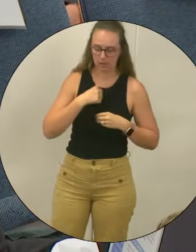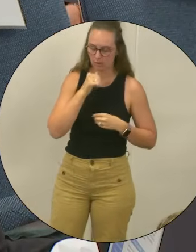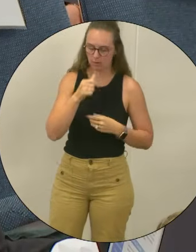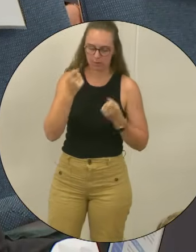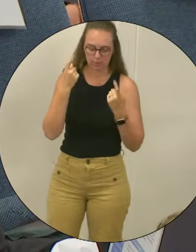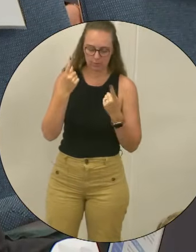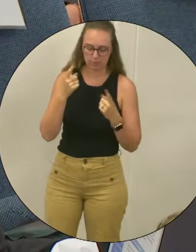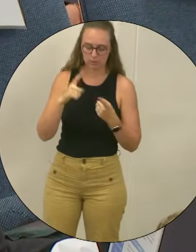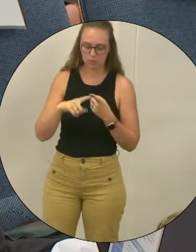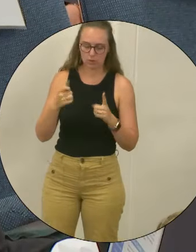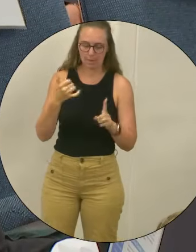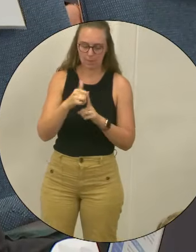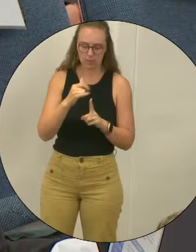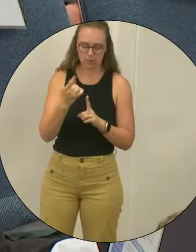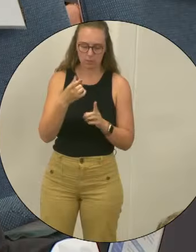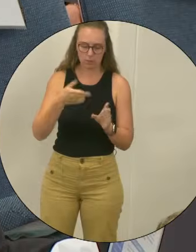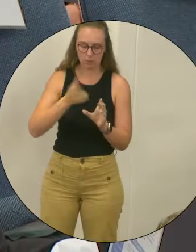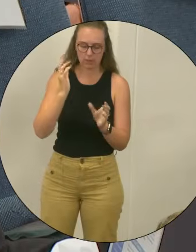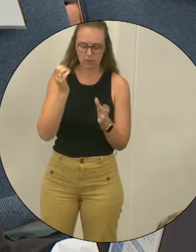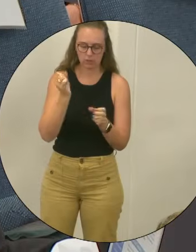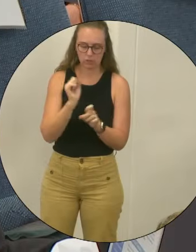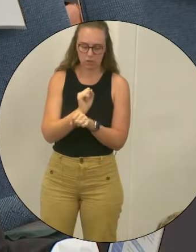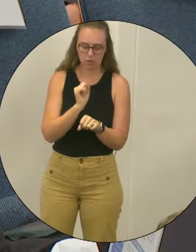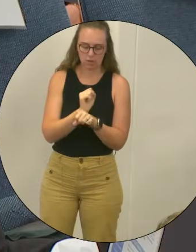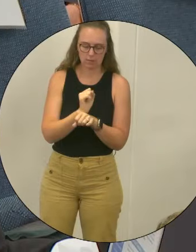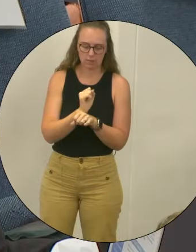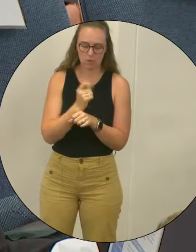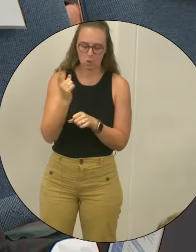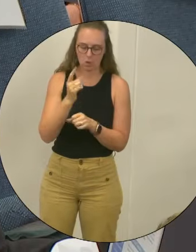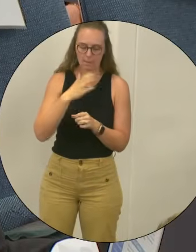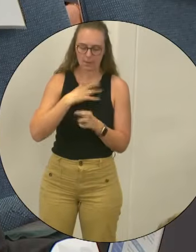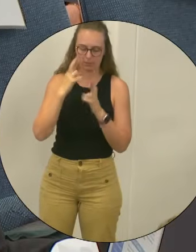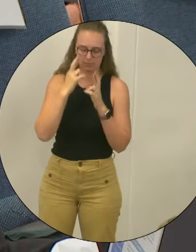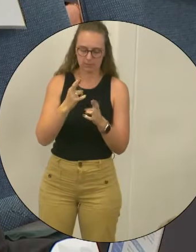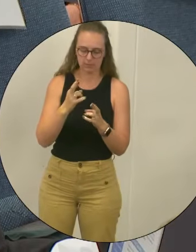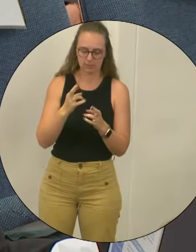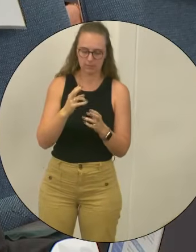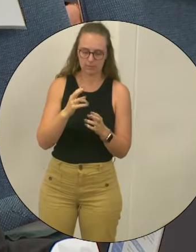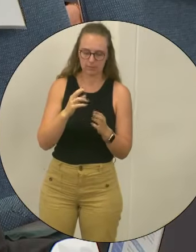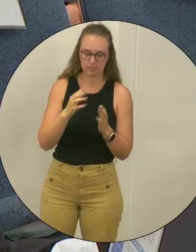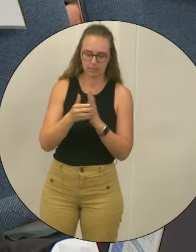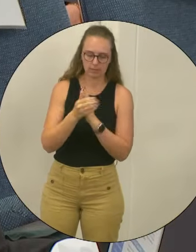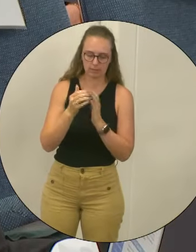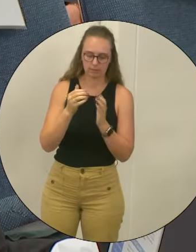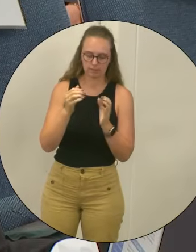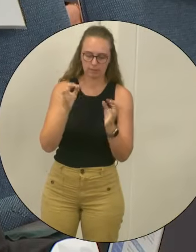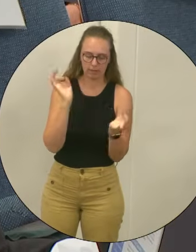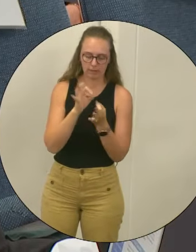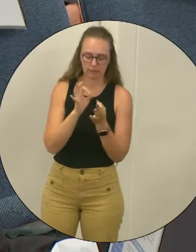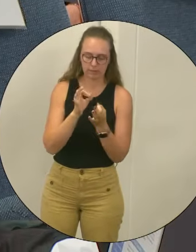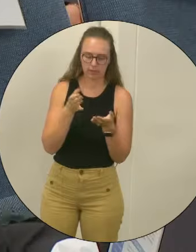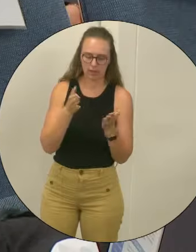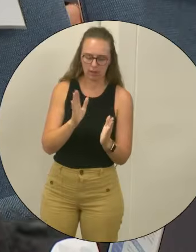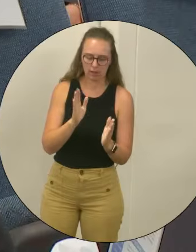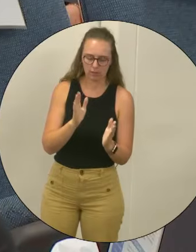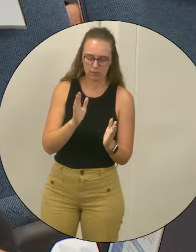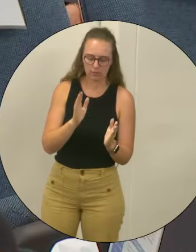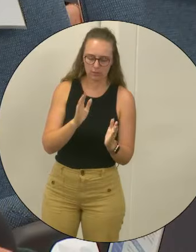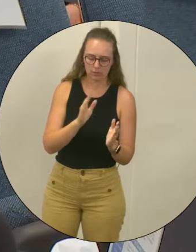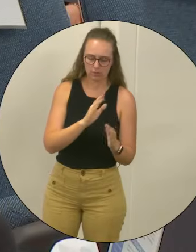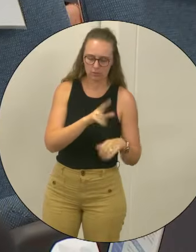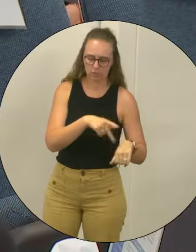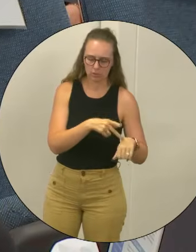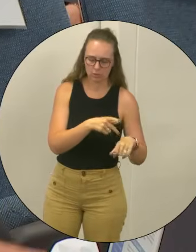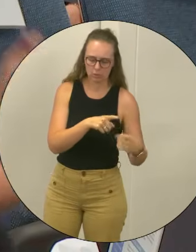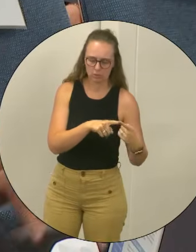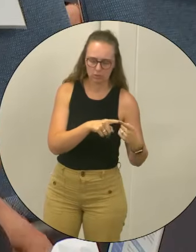to bully someone out of the job that clearly meant so much to them. Where is the respect? Excellence. What excellence exists in a system that allows administrators to act with